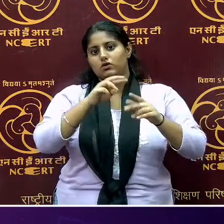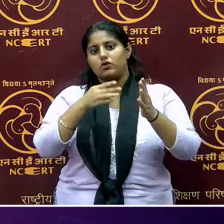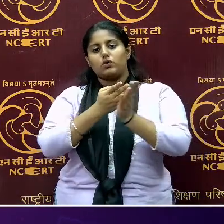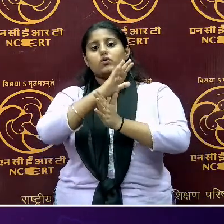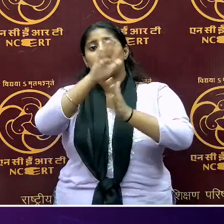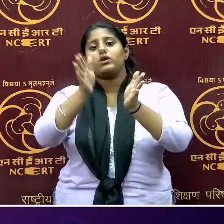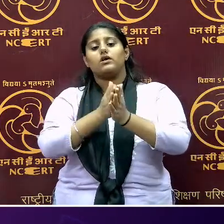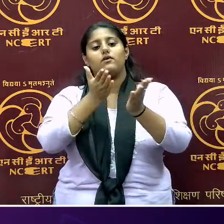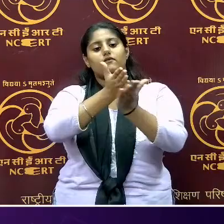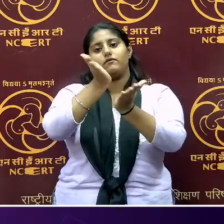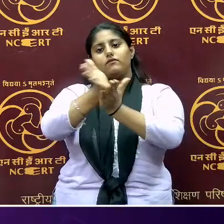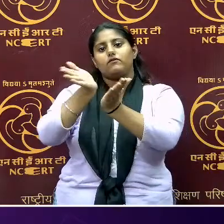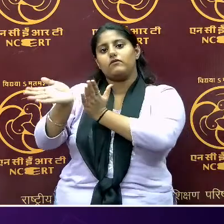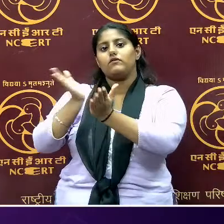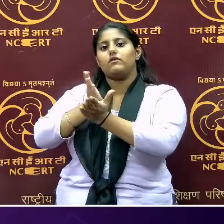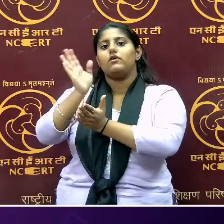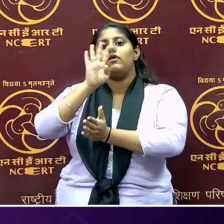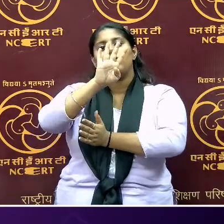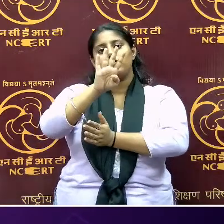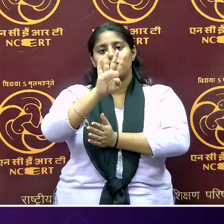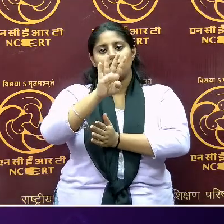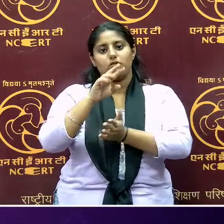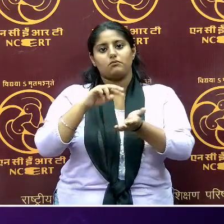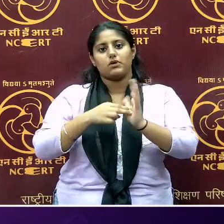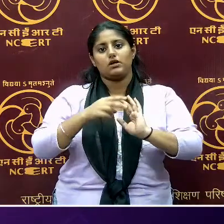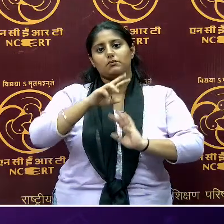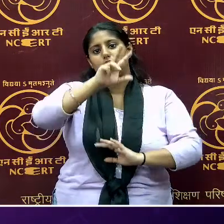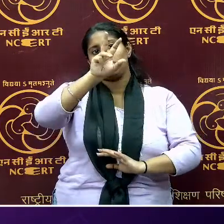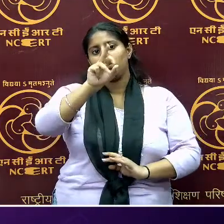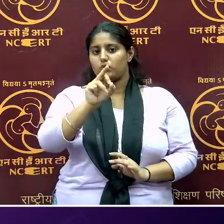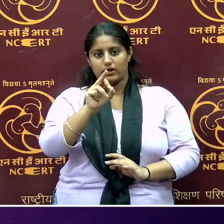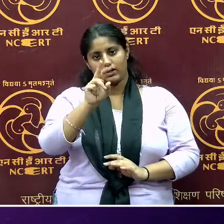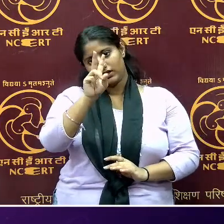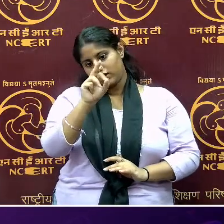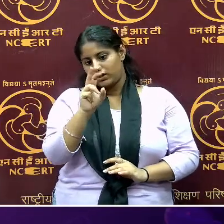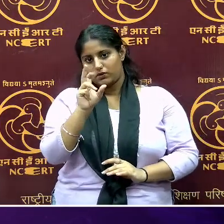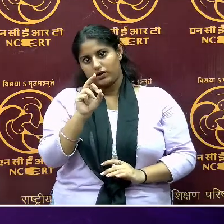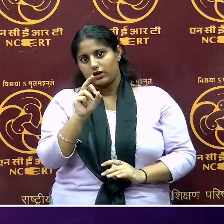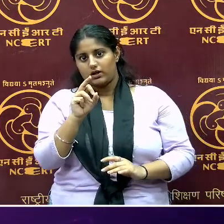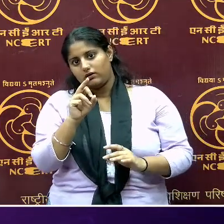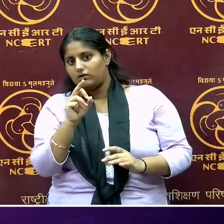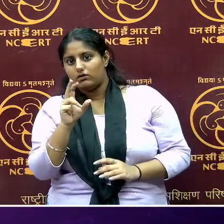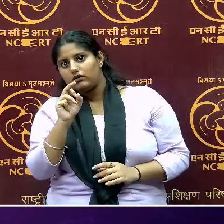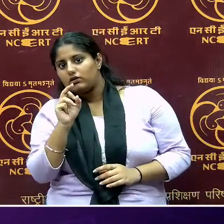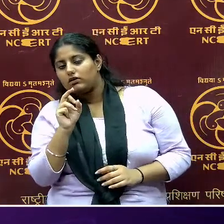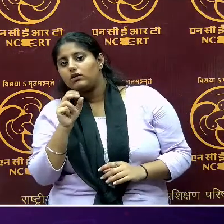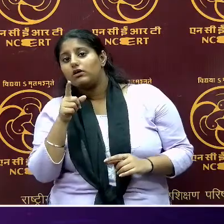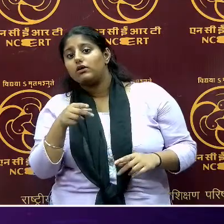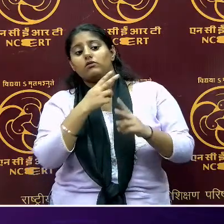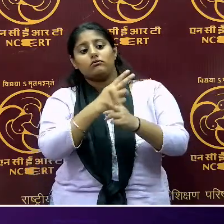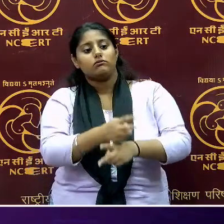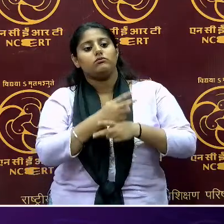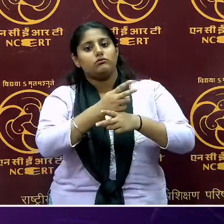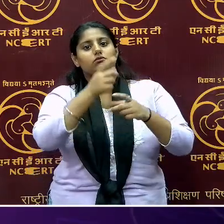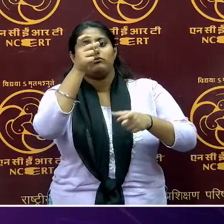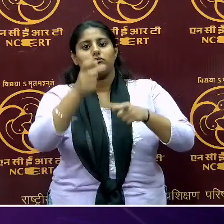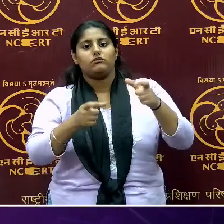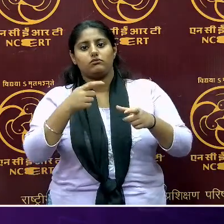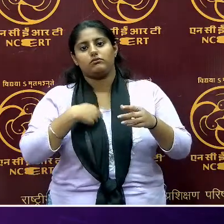sides. So, there are a total of 20 horses, your majesty, the caretaker